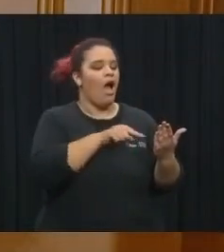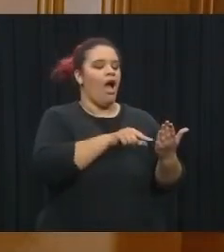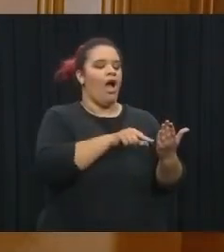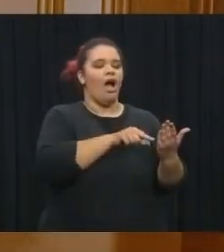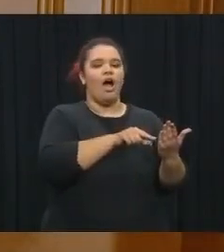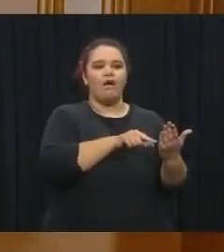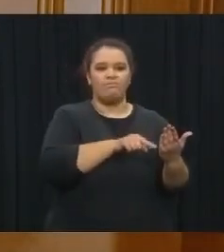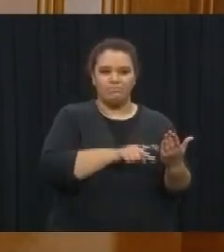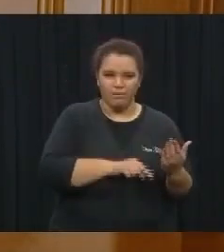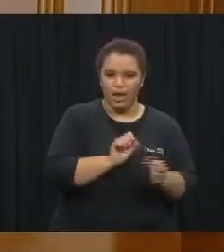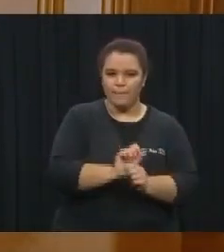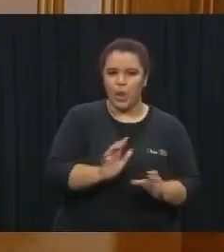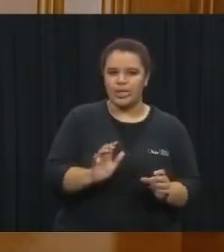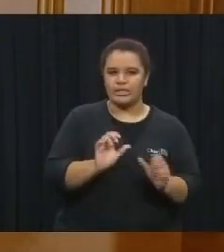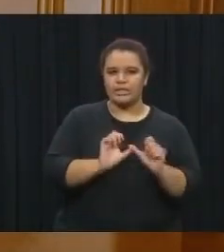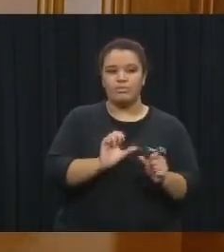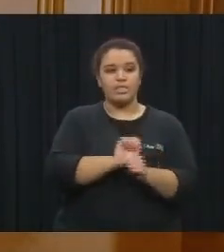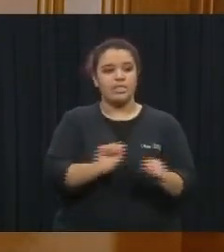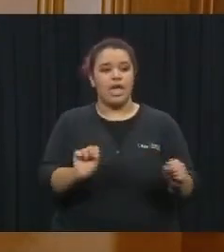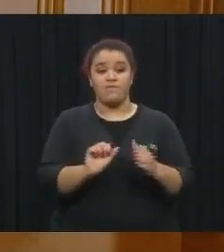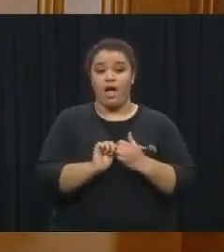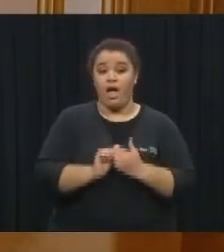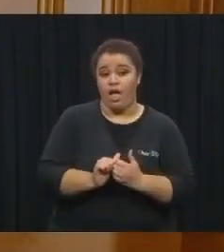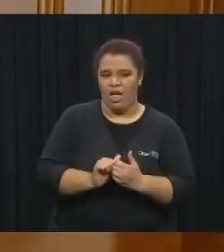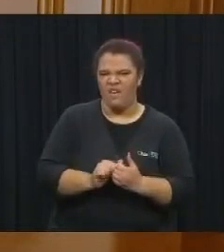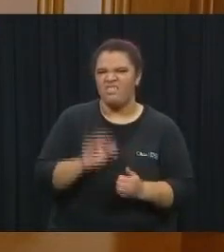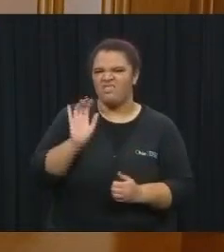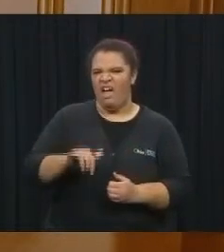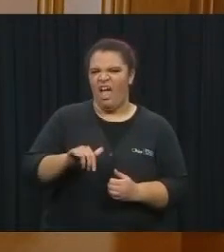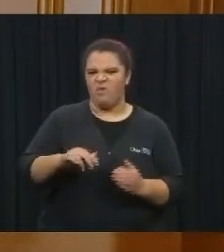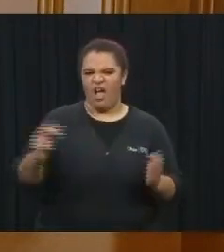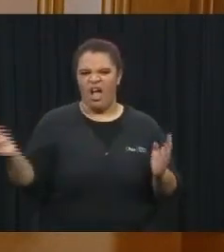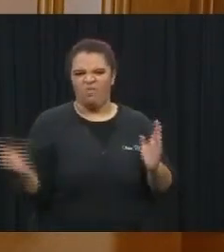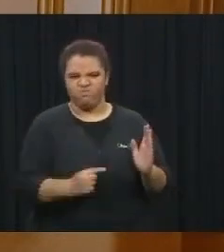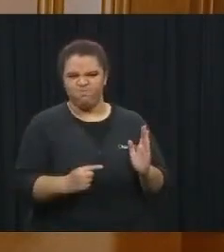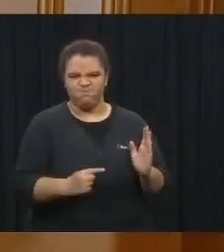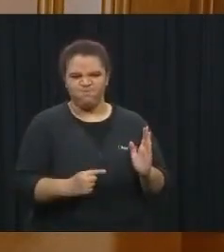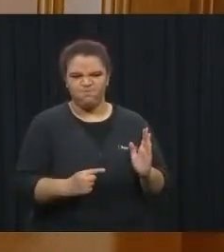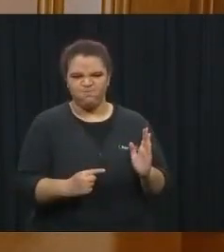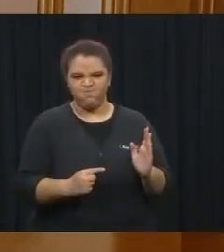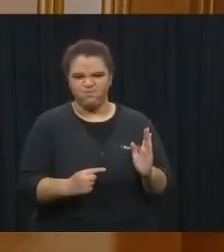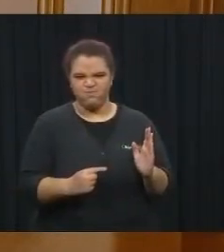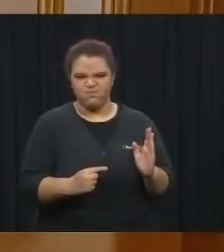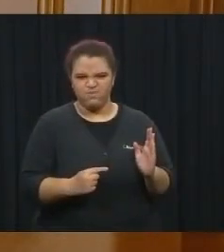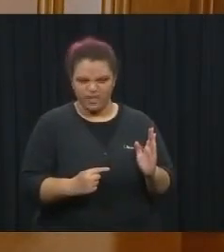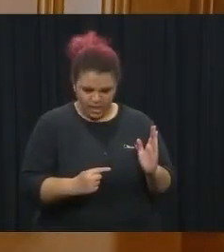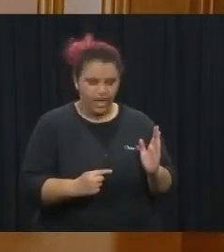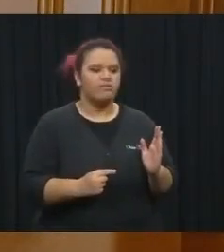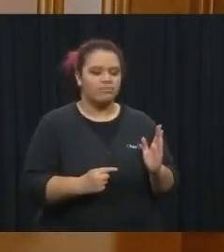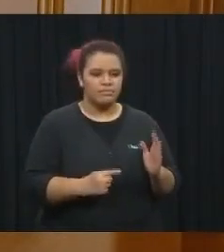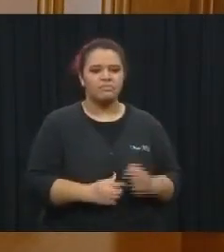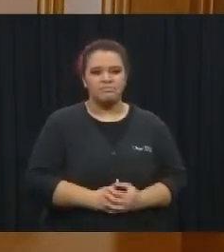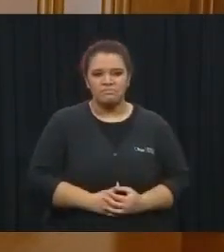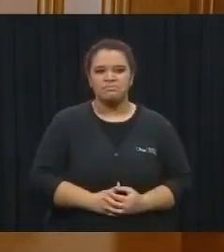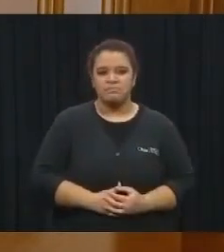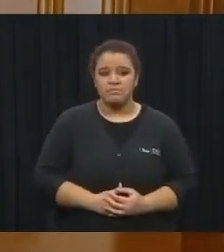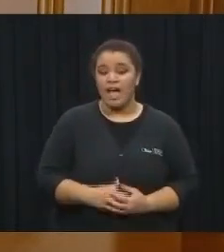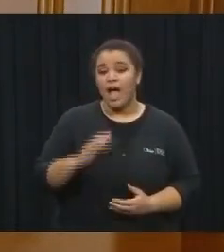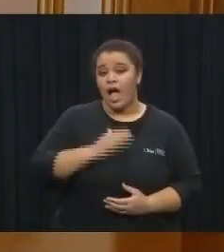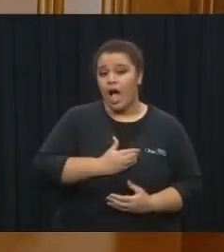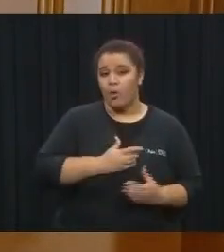that would be what I would point them to is take a look at that, make sure you're following everything that you can. And I would tell